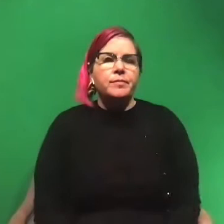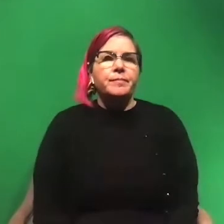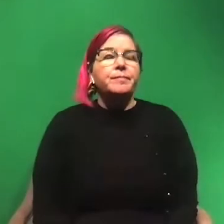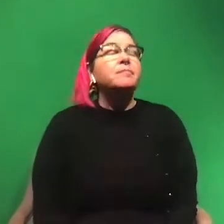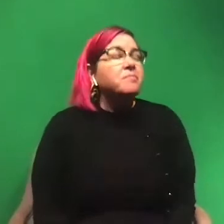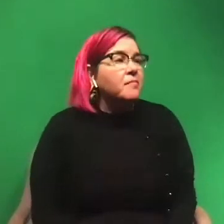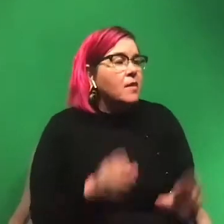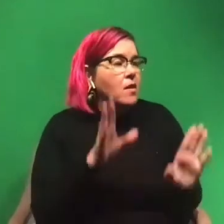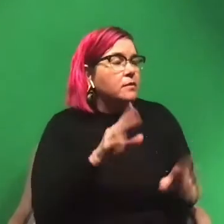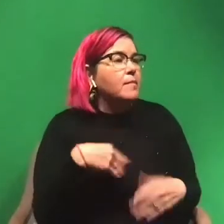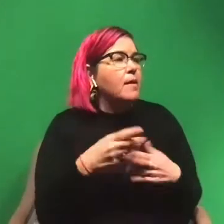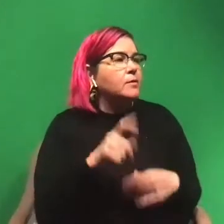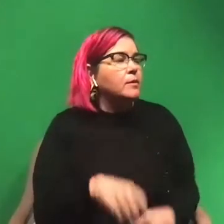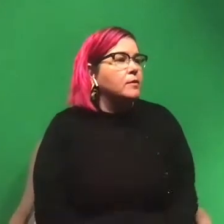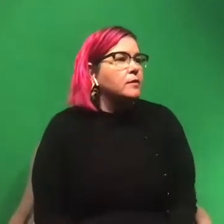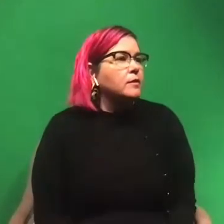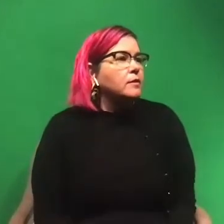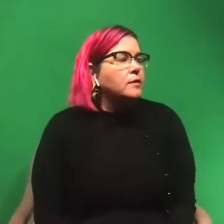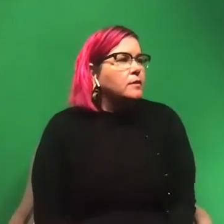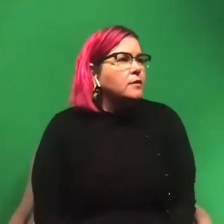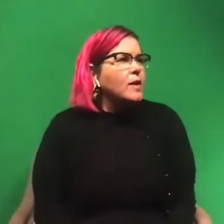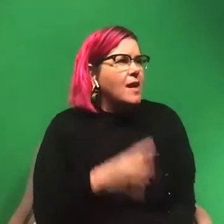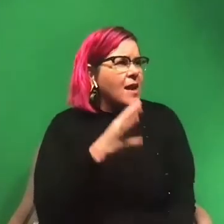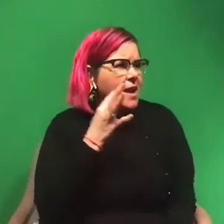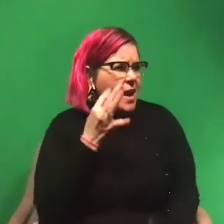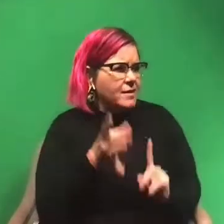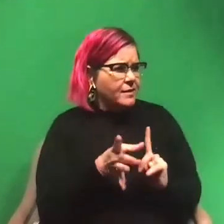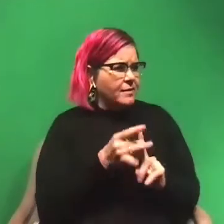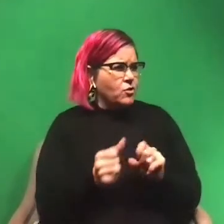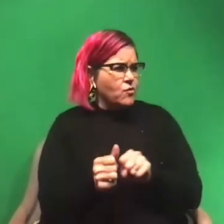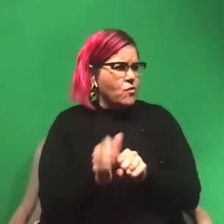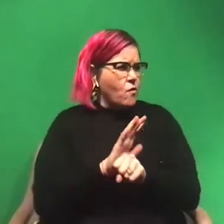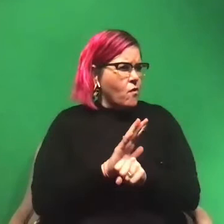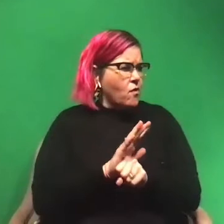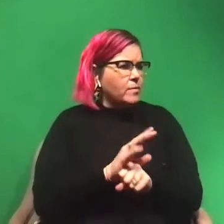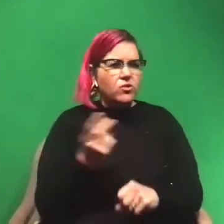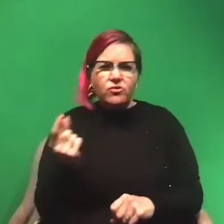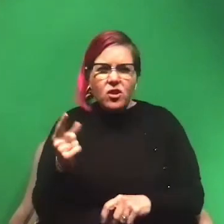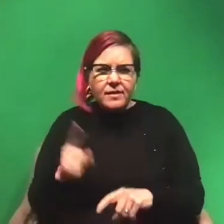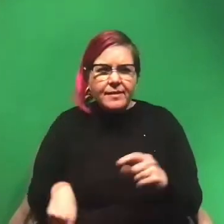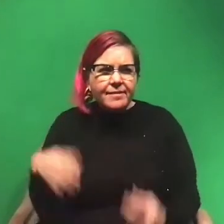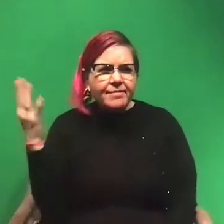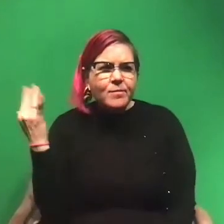Awesome. Next question. Why can cats get coronaviruses, but dogs cannot?